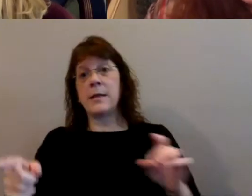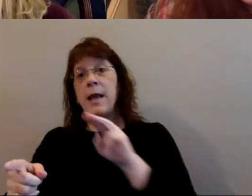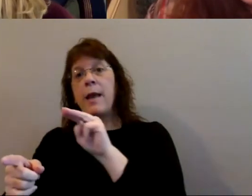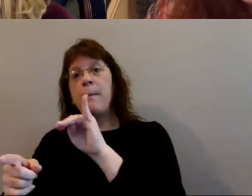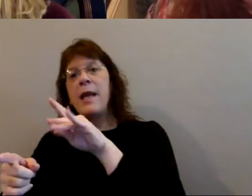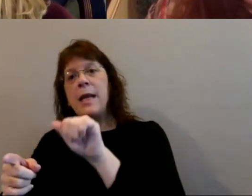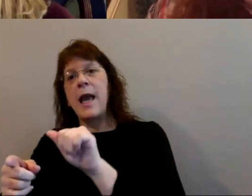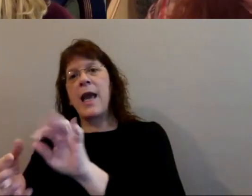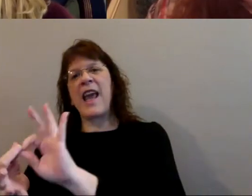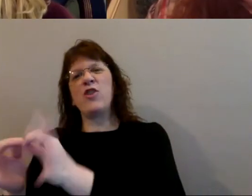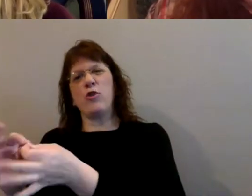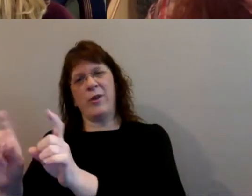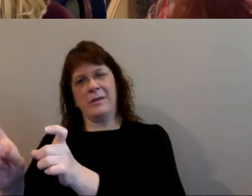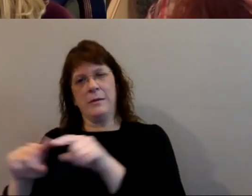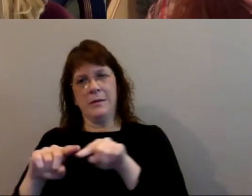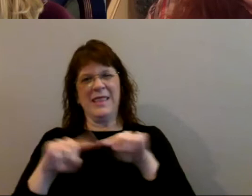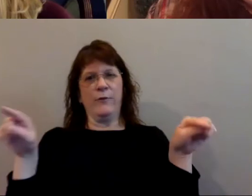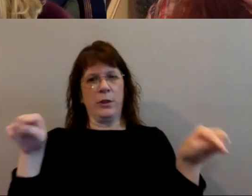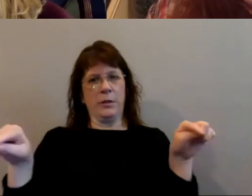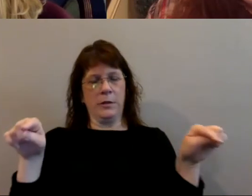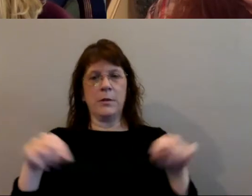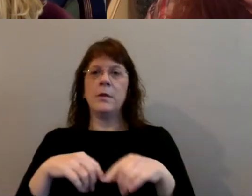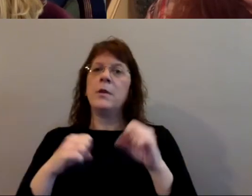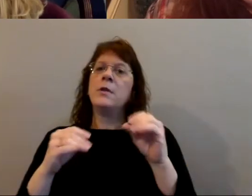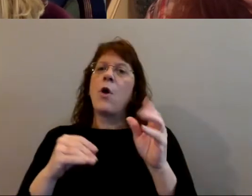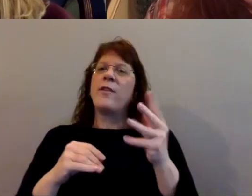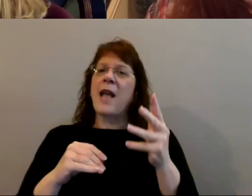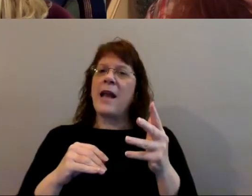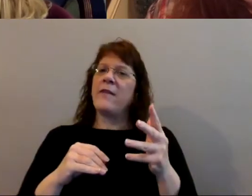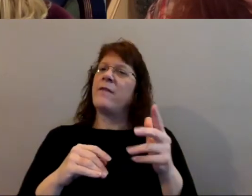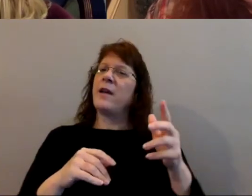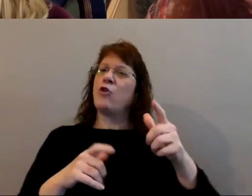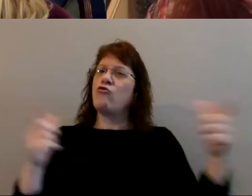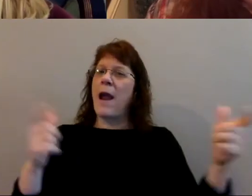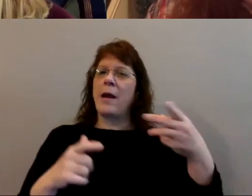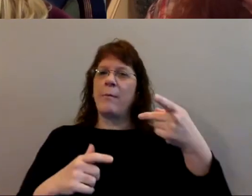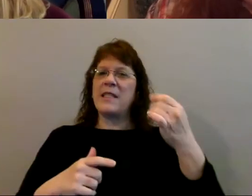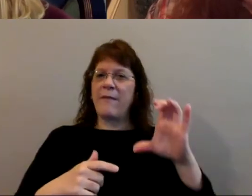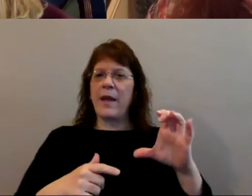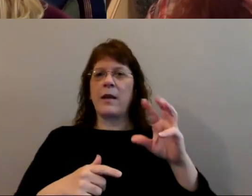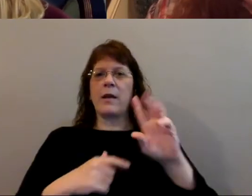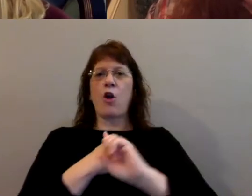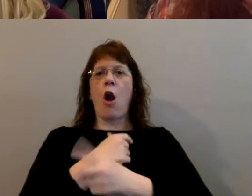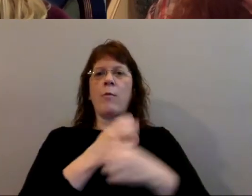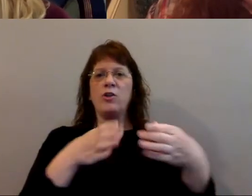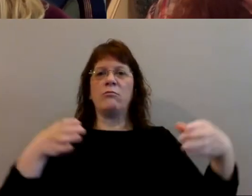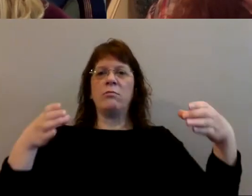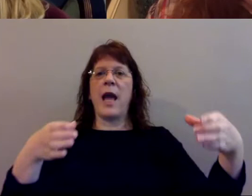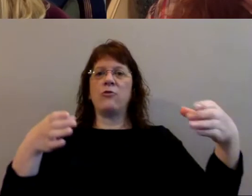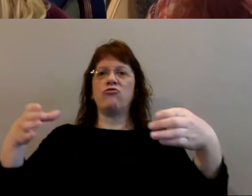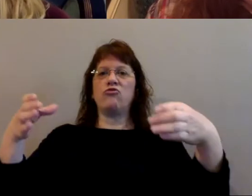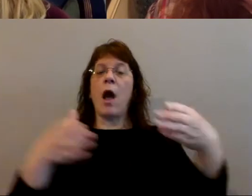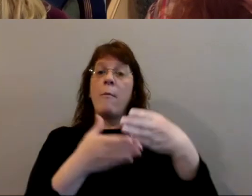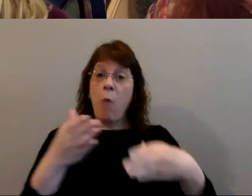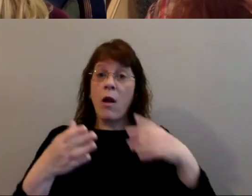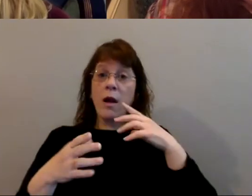it to be. So there is kind of a Great Pacific Garbage Patch in that there's a part of the Pacific Ocean where all of the